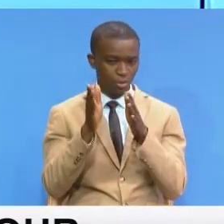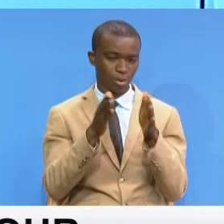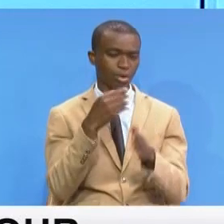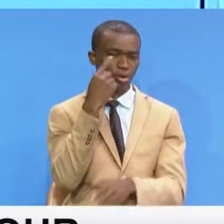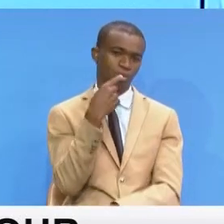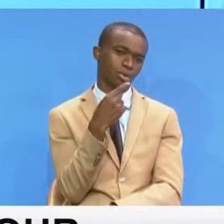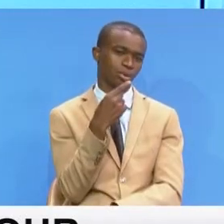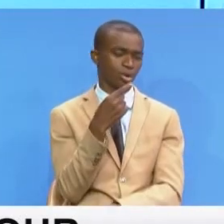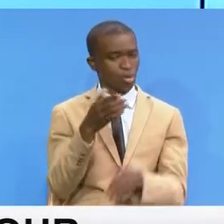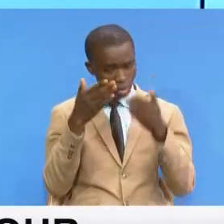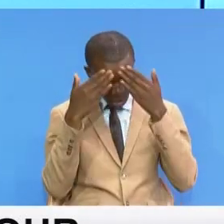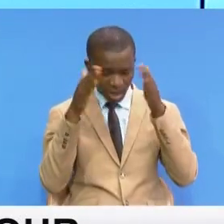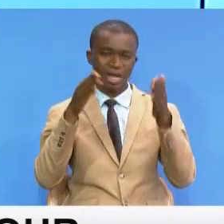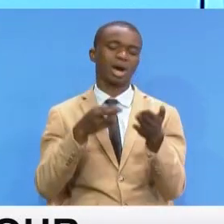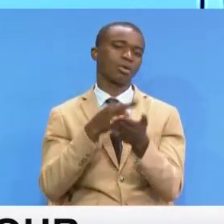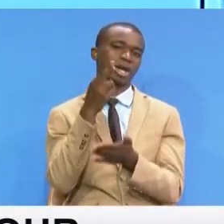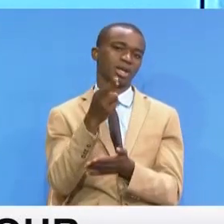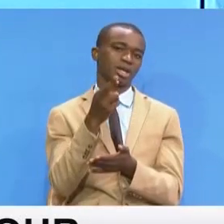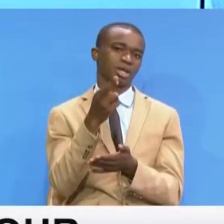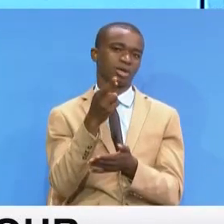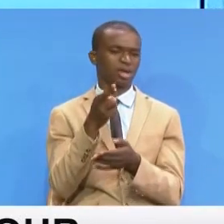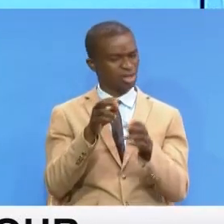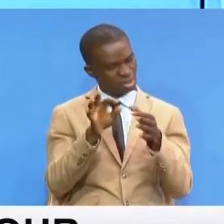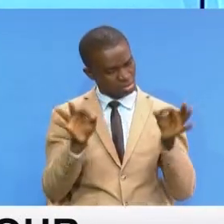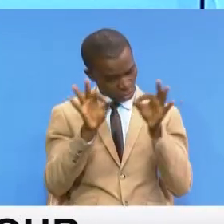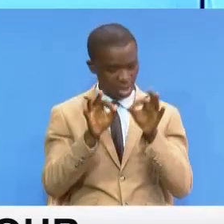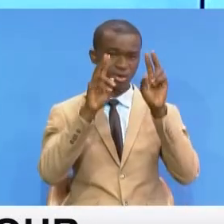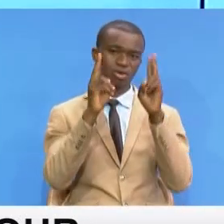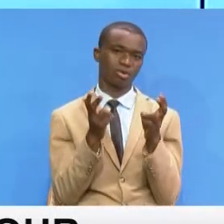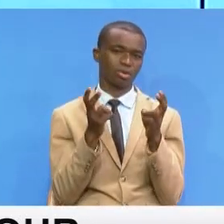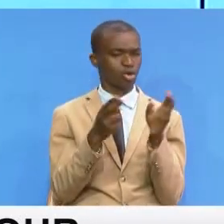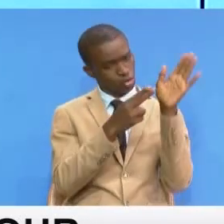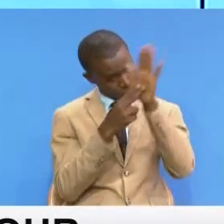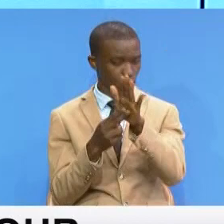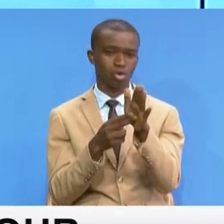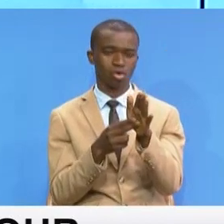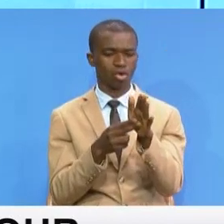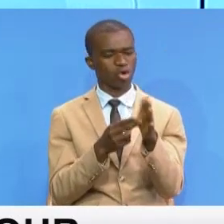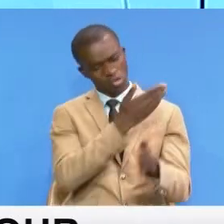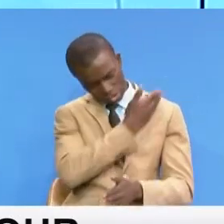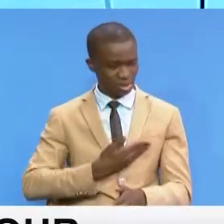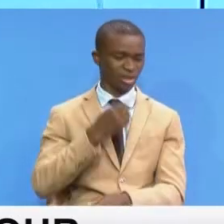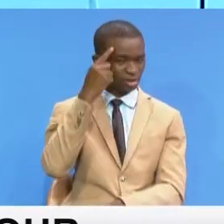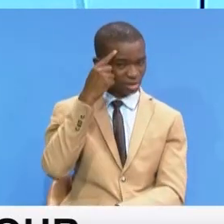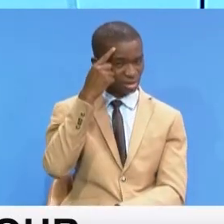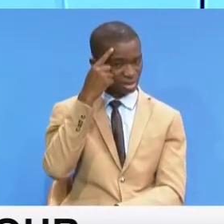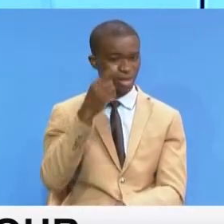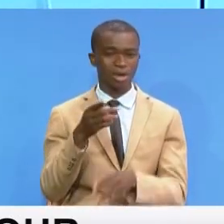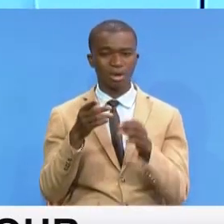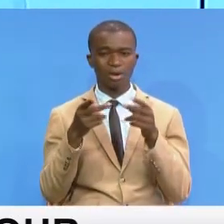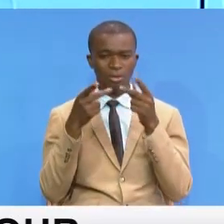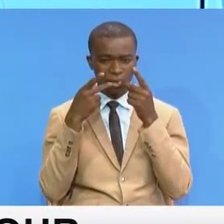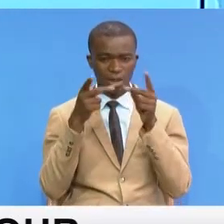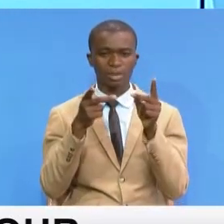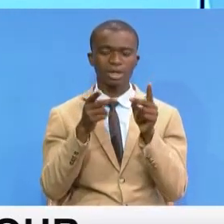as part of raising awareness on the topical issues and to showcase critical thinking and public speaking